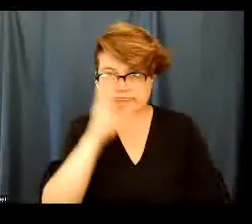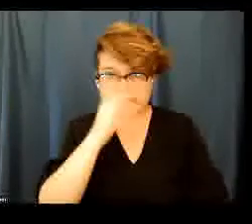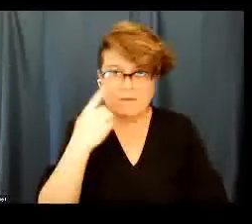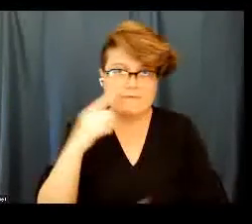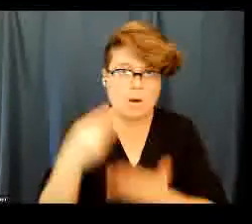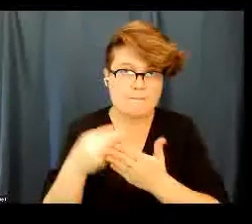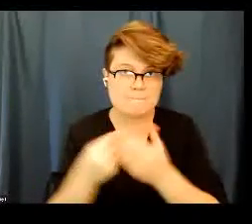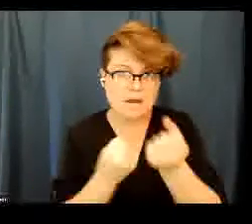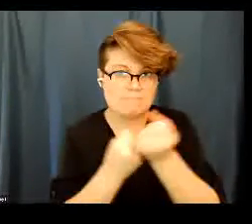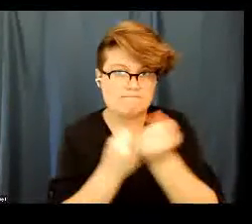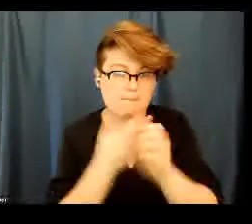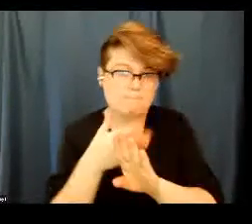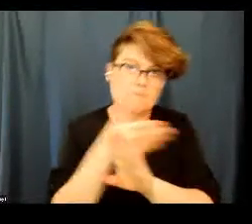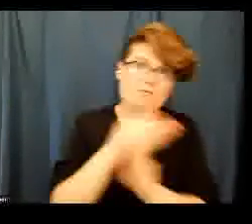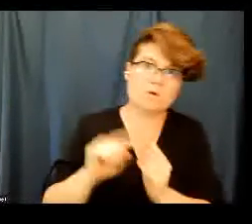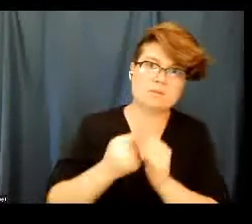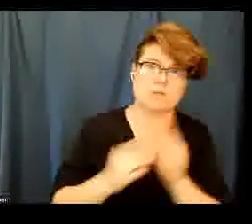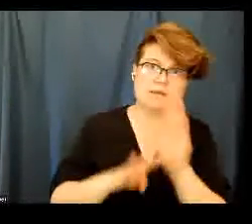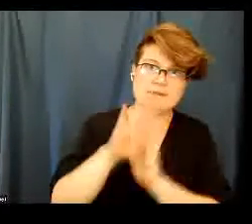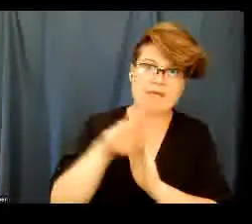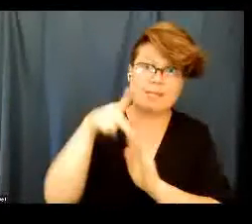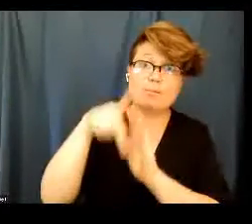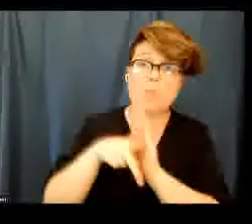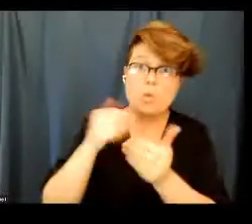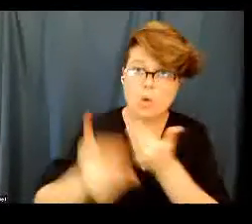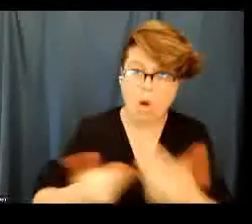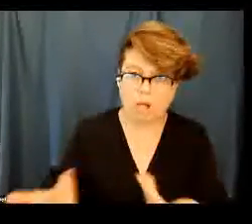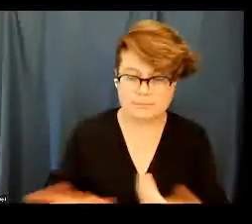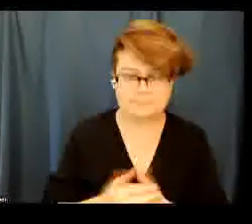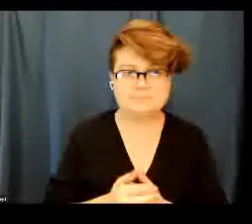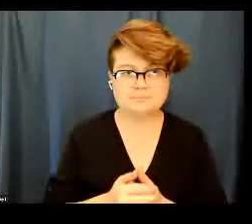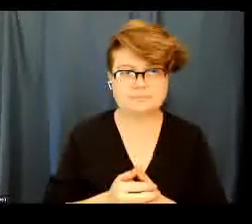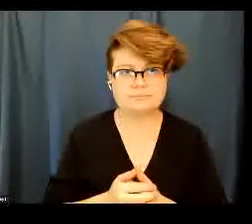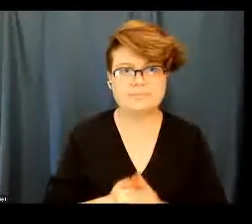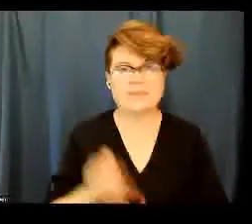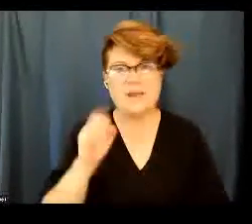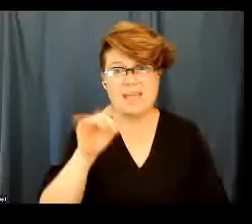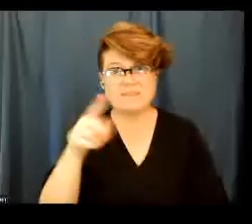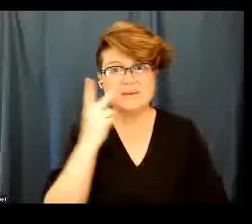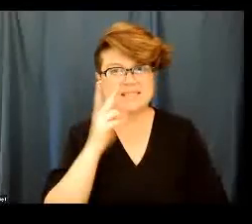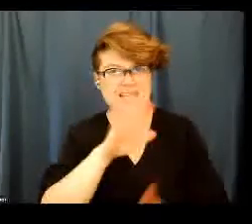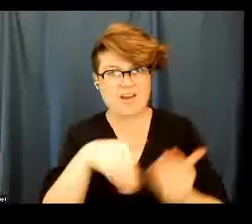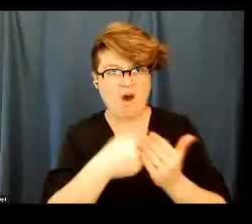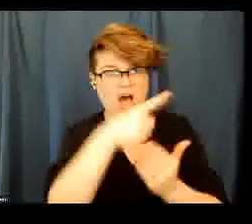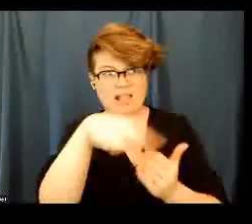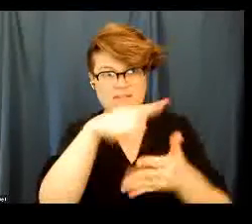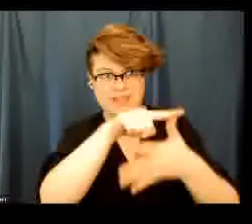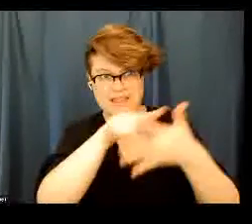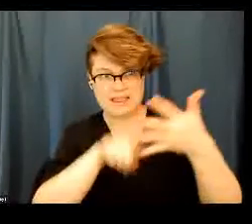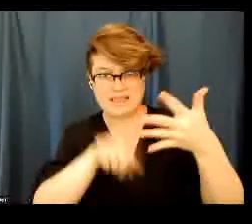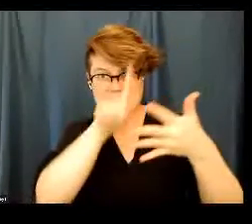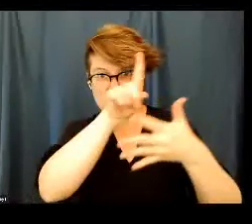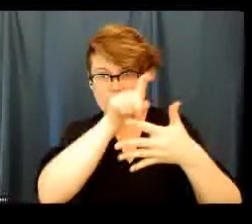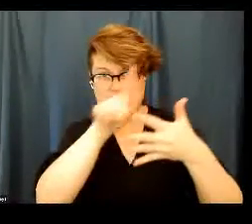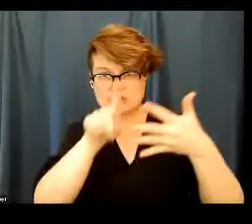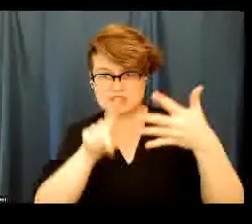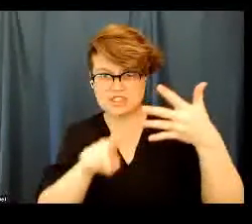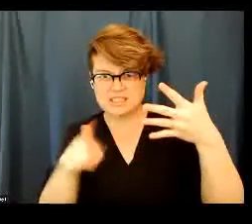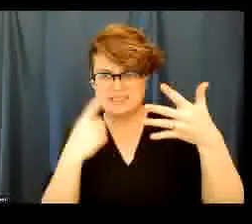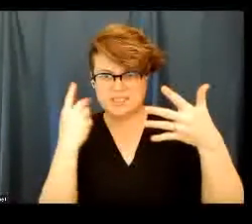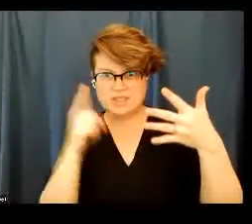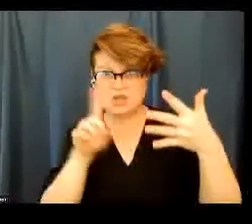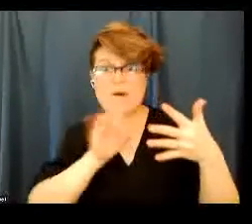developing a SART protocol. And then if you're looking at these questions and you're like, oh no, I know my community is not ready based